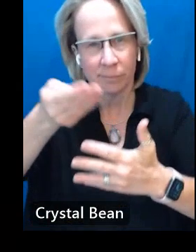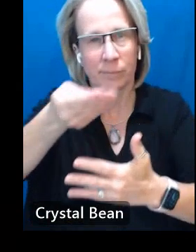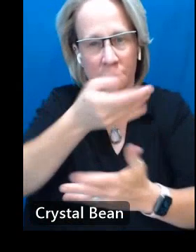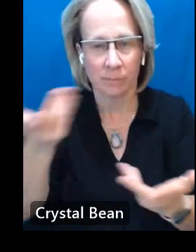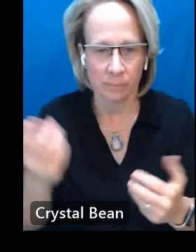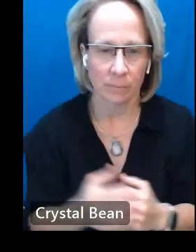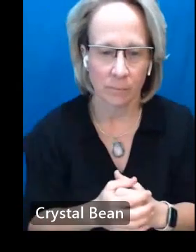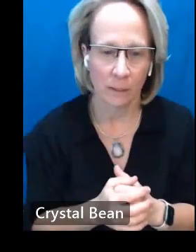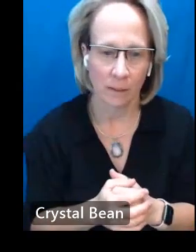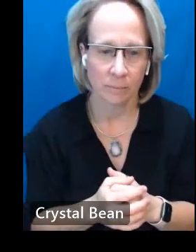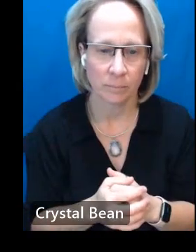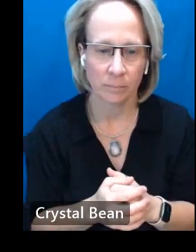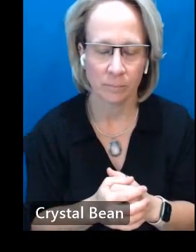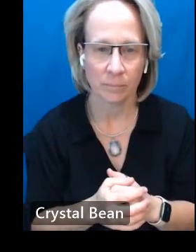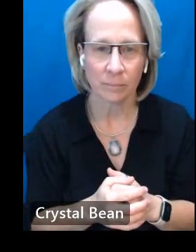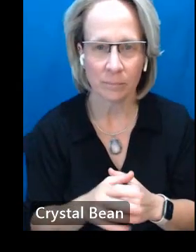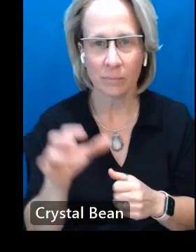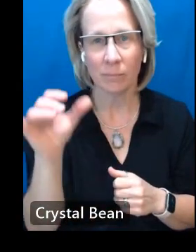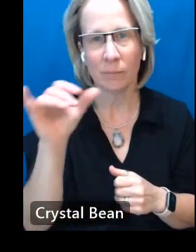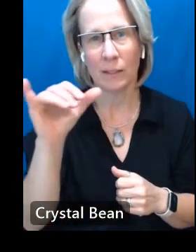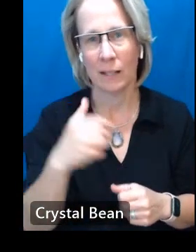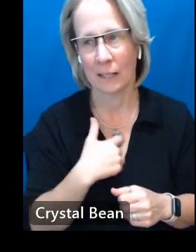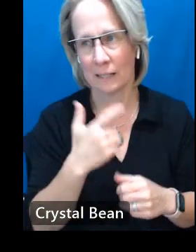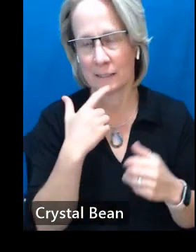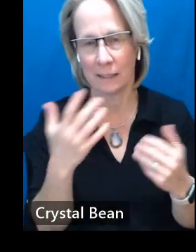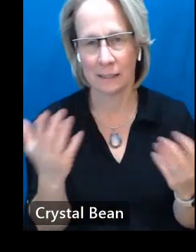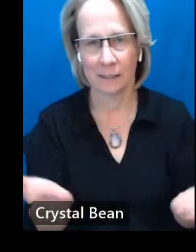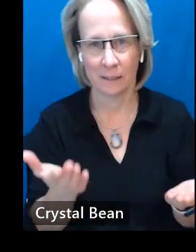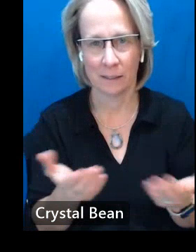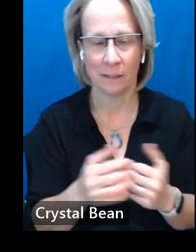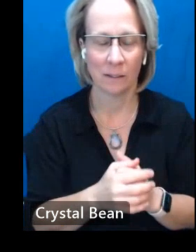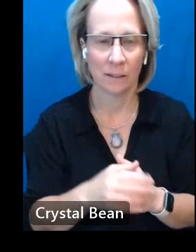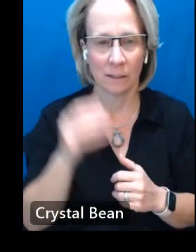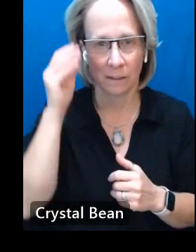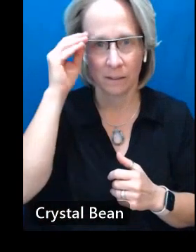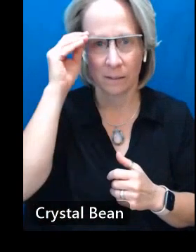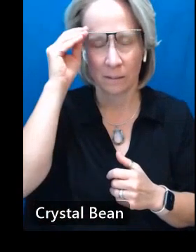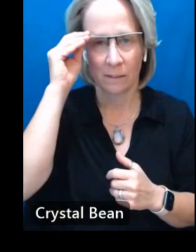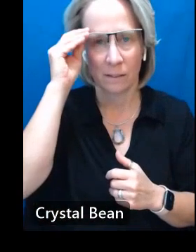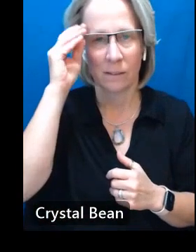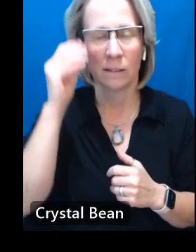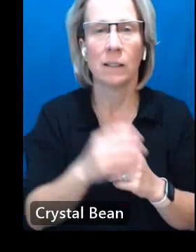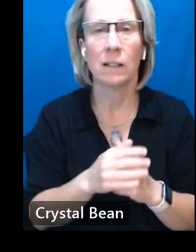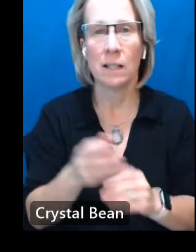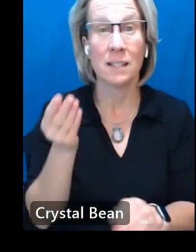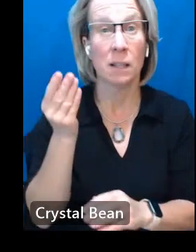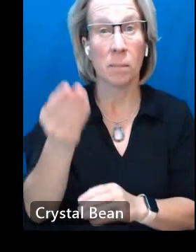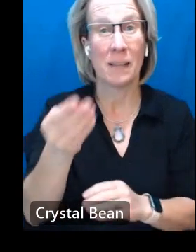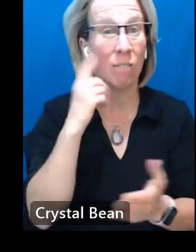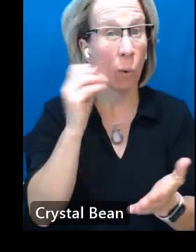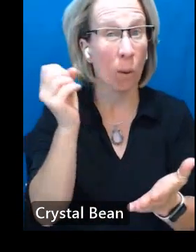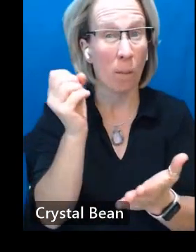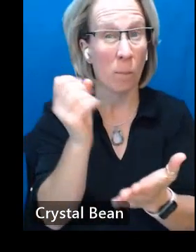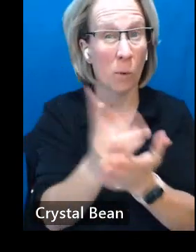Okay, like I said here, the submit for approval checkbox should auto-populate.